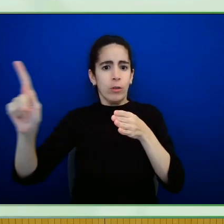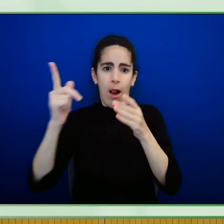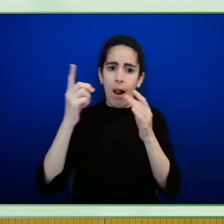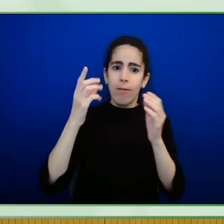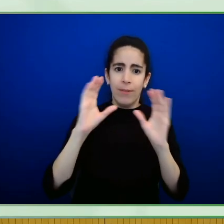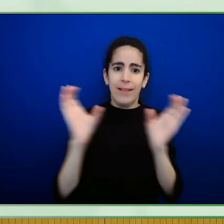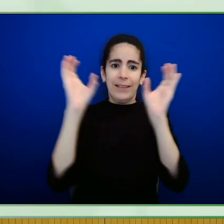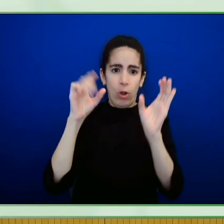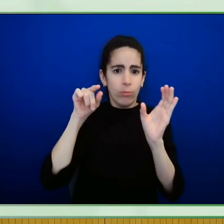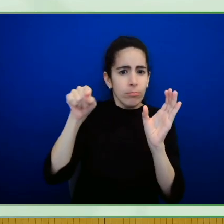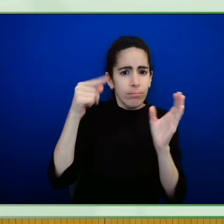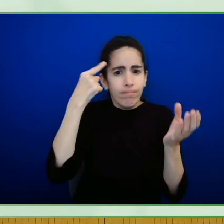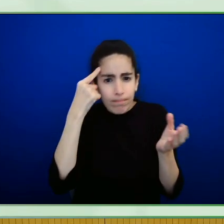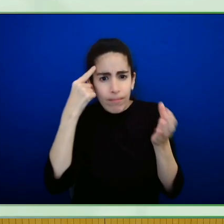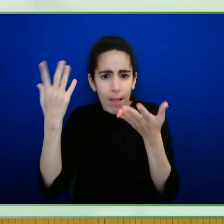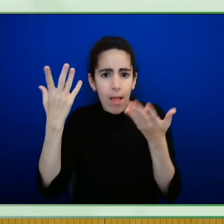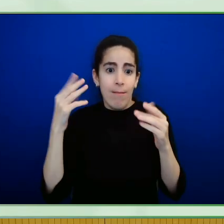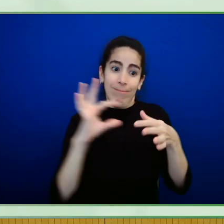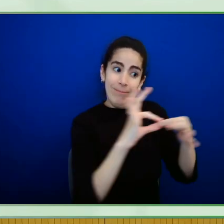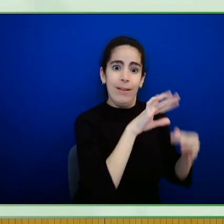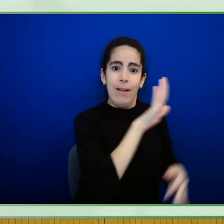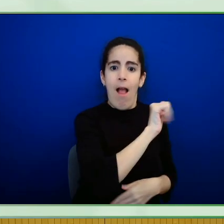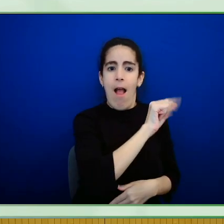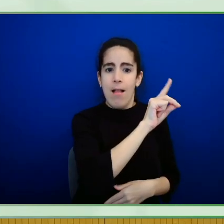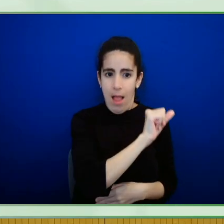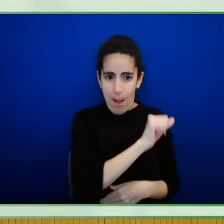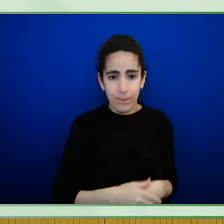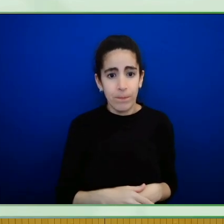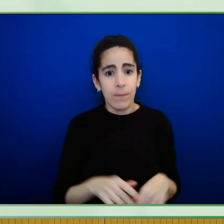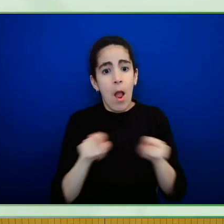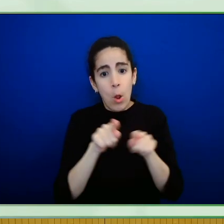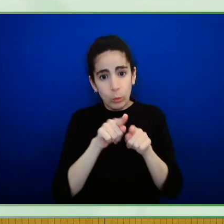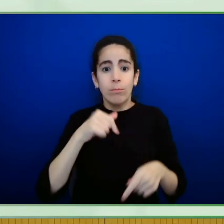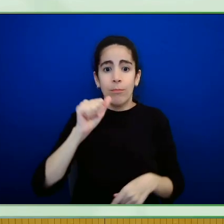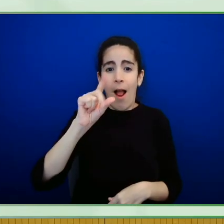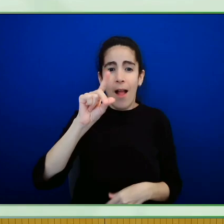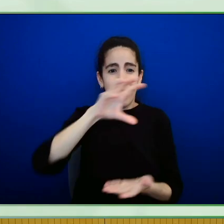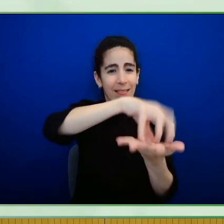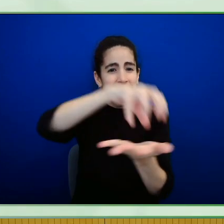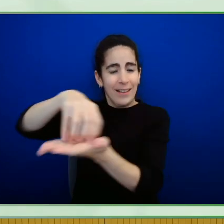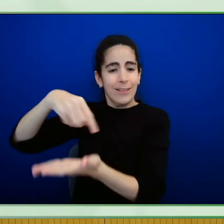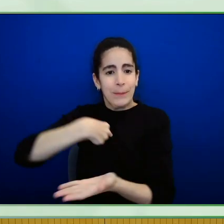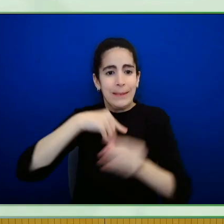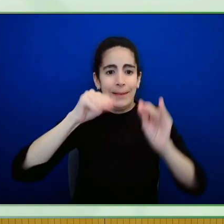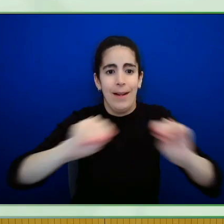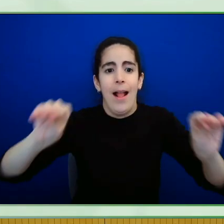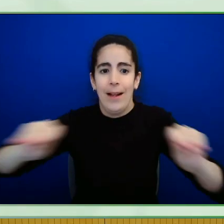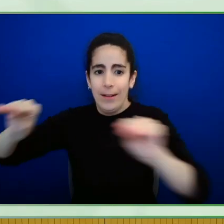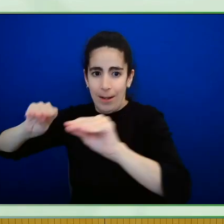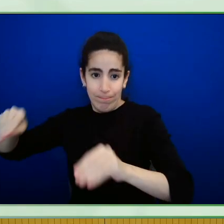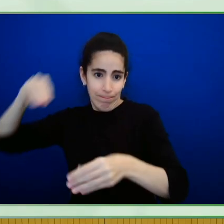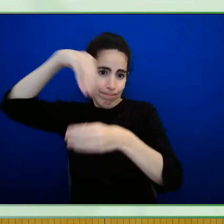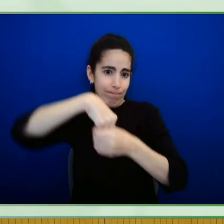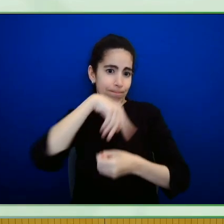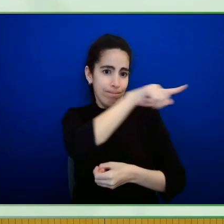the ADA centers in the United States. And in my city, I am